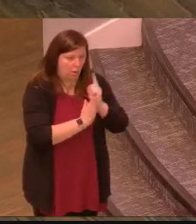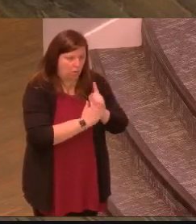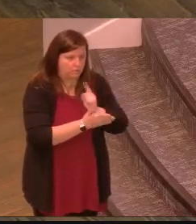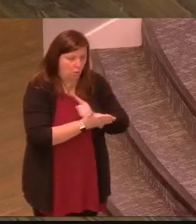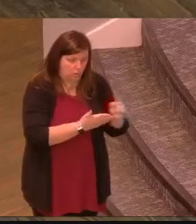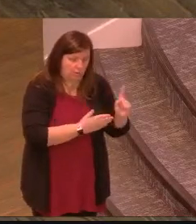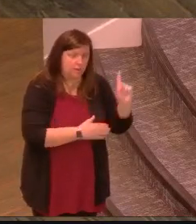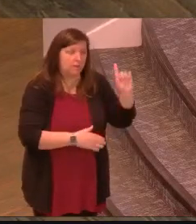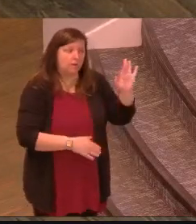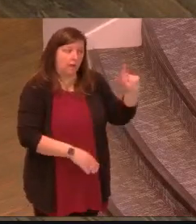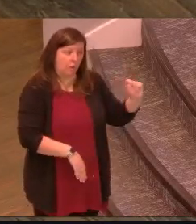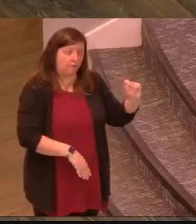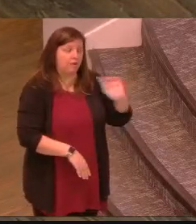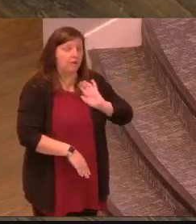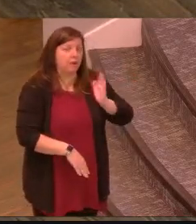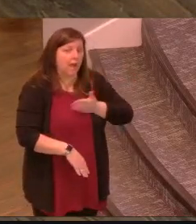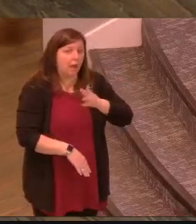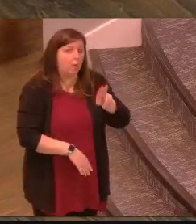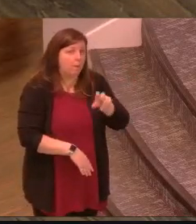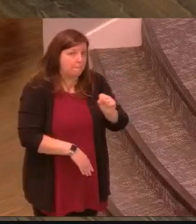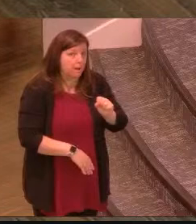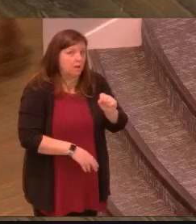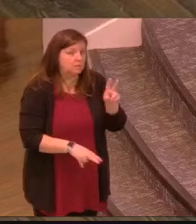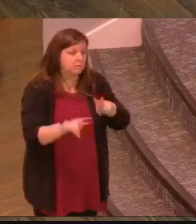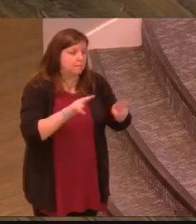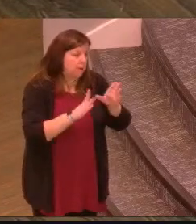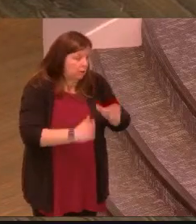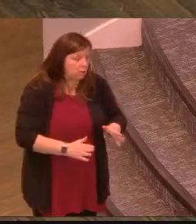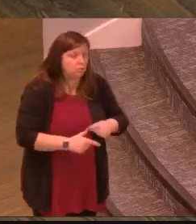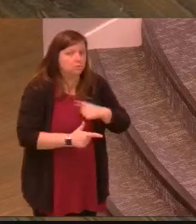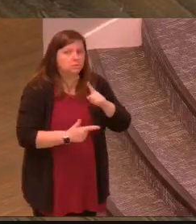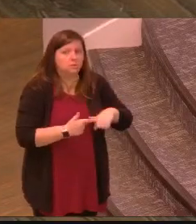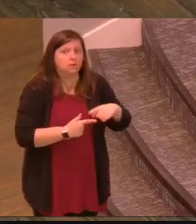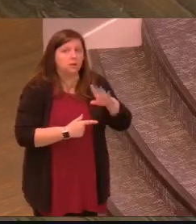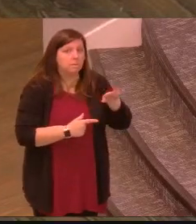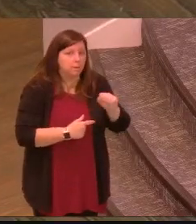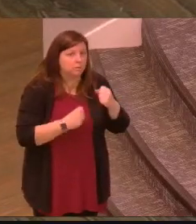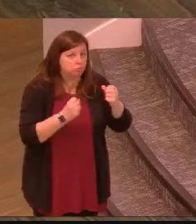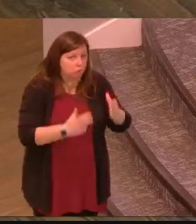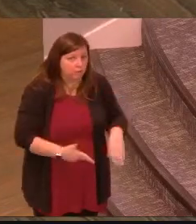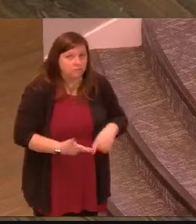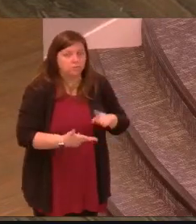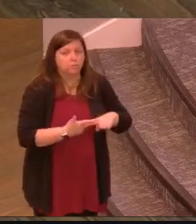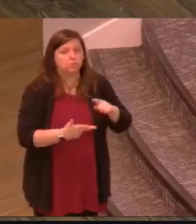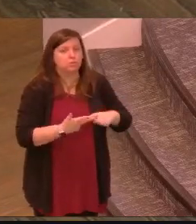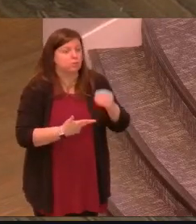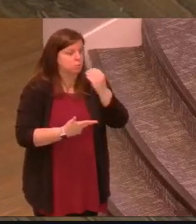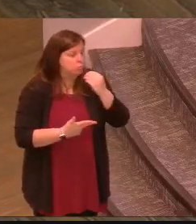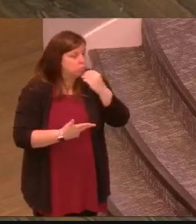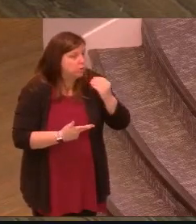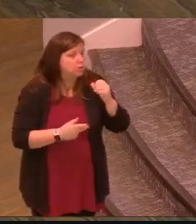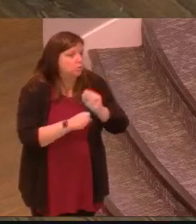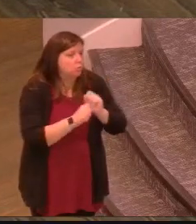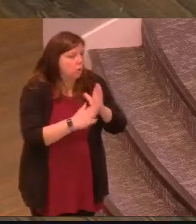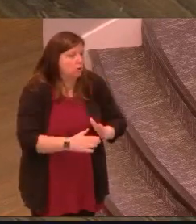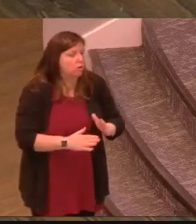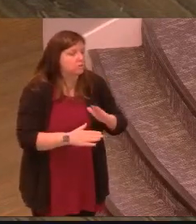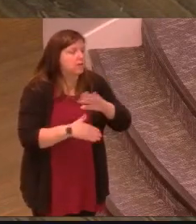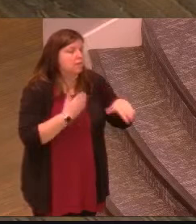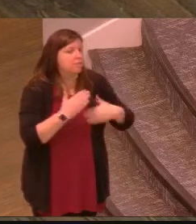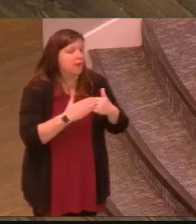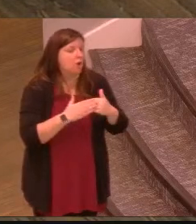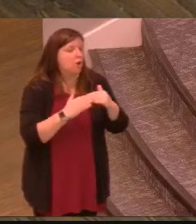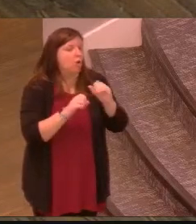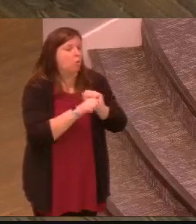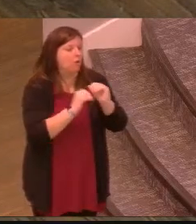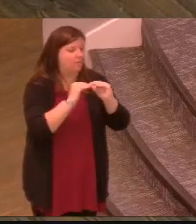monitors, our bus drivers, our nutrition workers all work less than an 8-hour